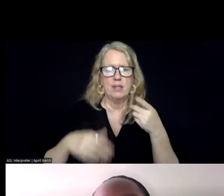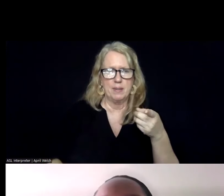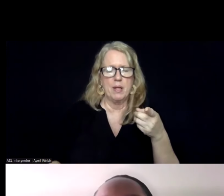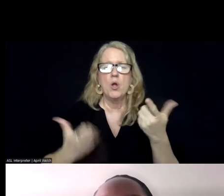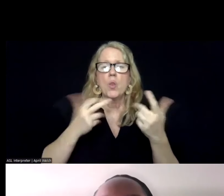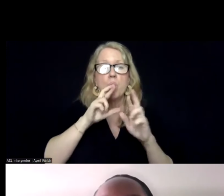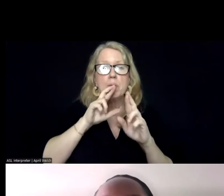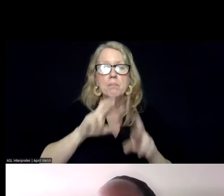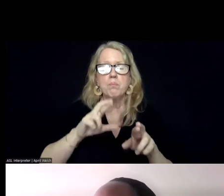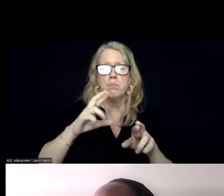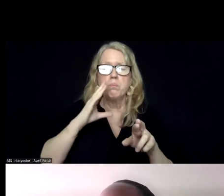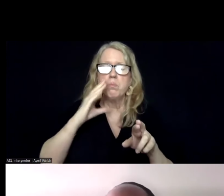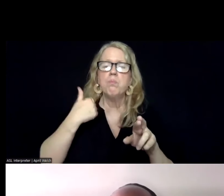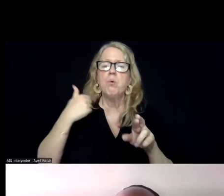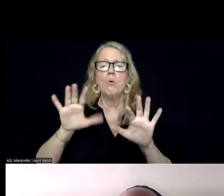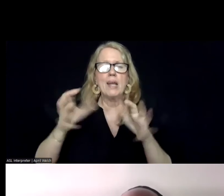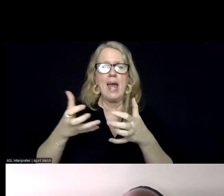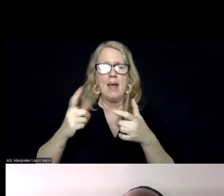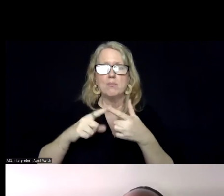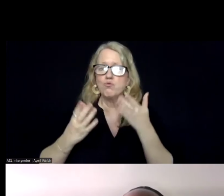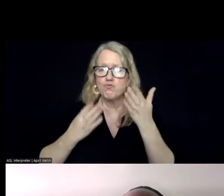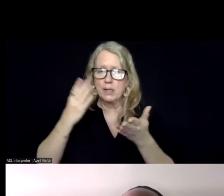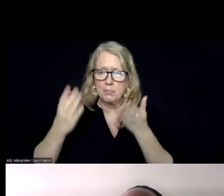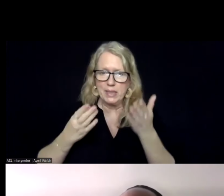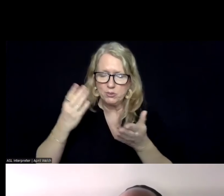reports. We also have a set of recommendations, and